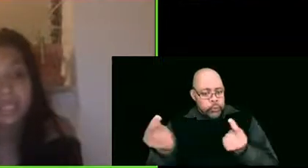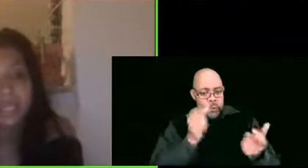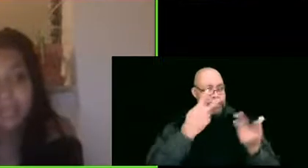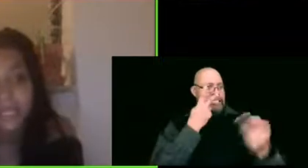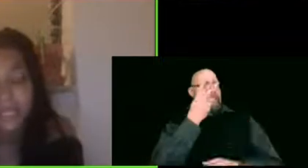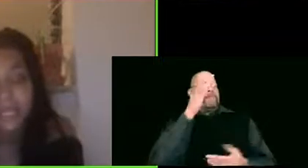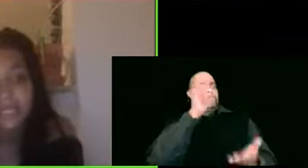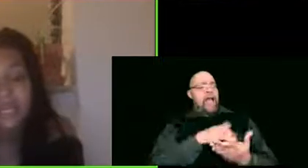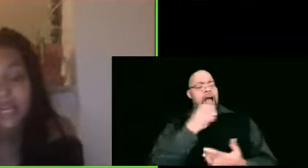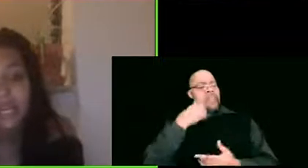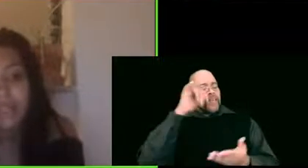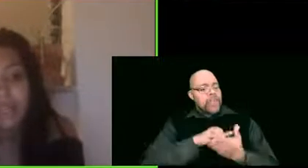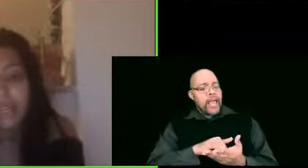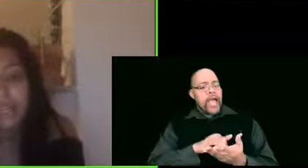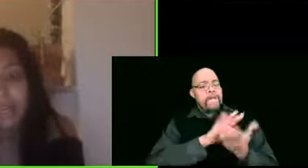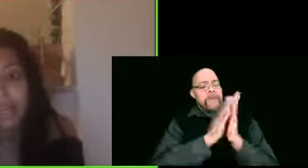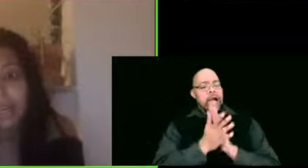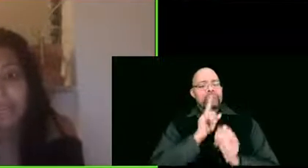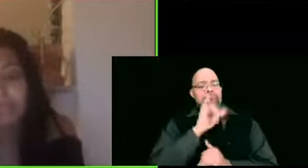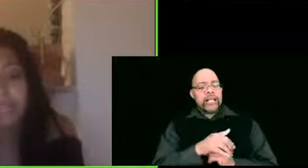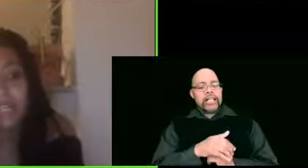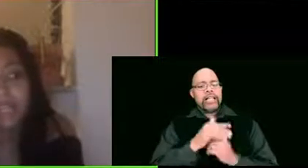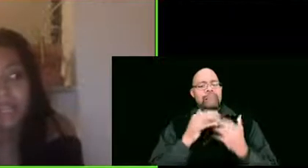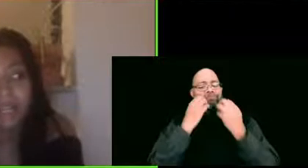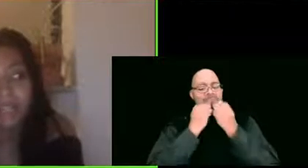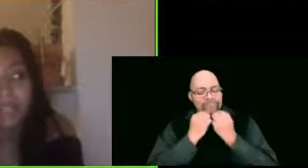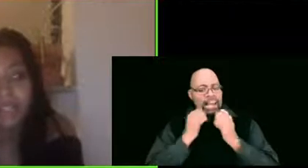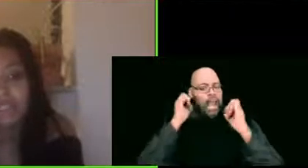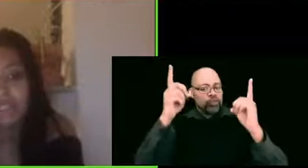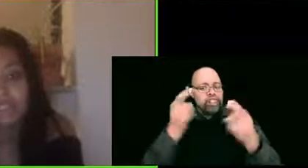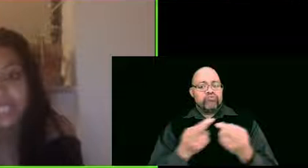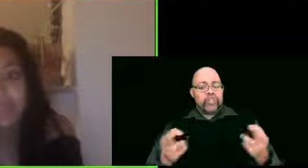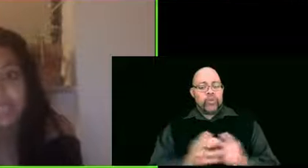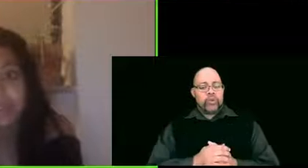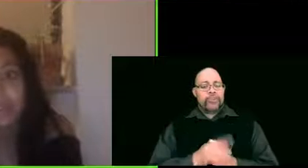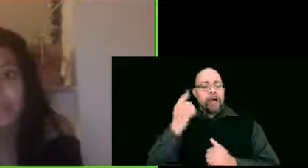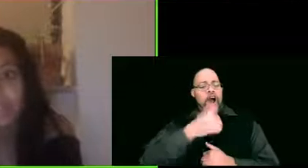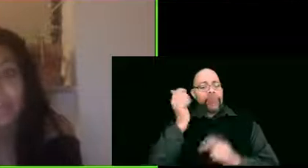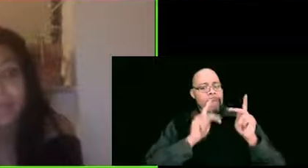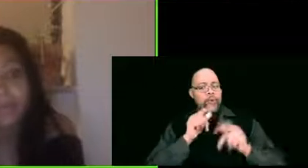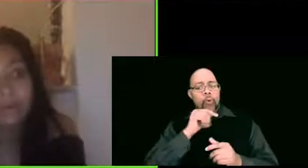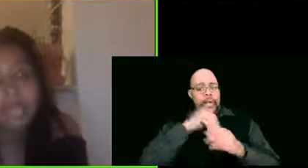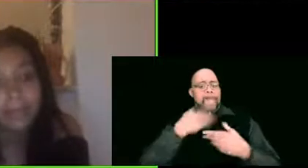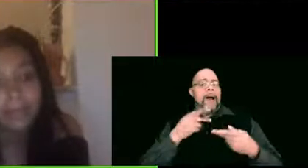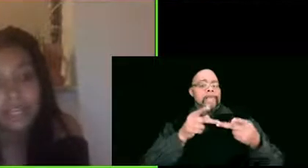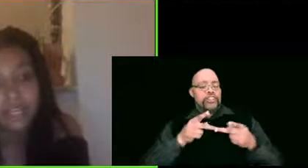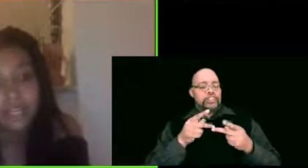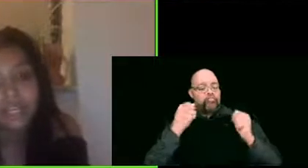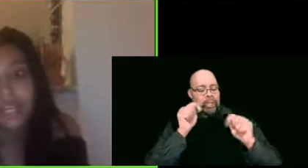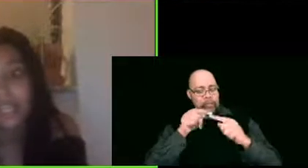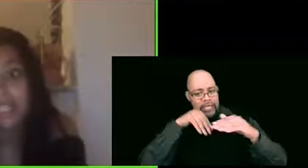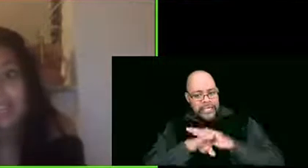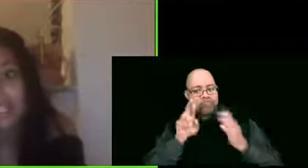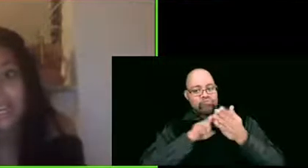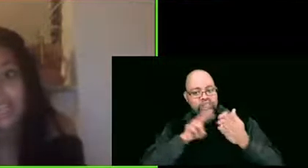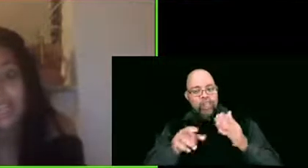These are the things that you might see. And I think that it becomes a really valuable educational resource for other young people who are in my position,